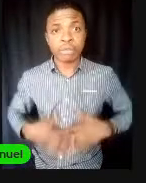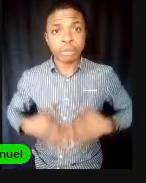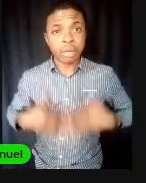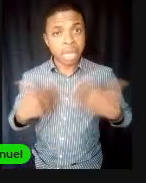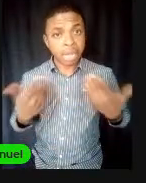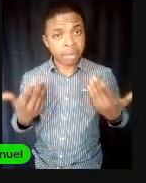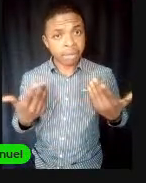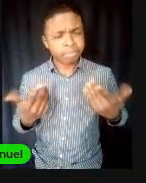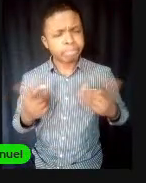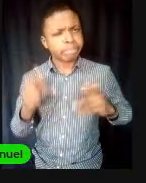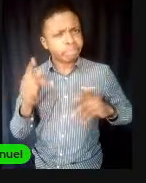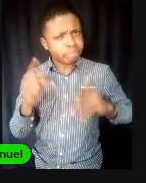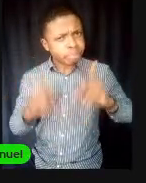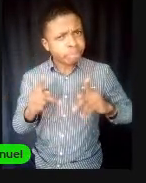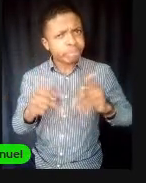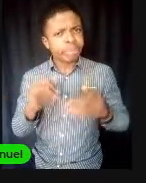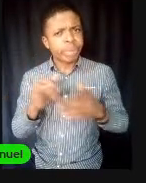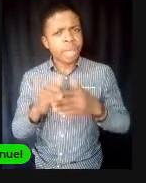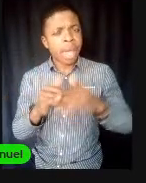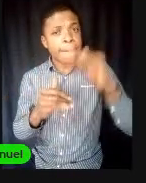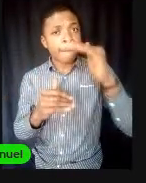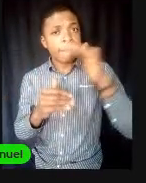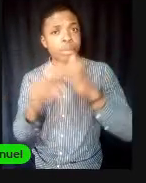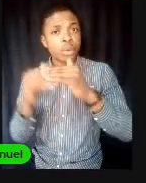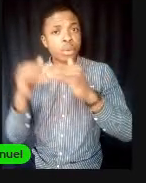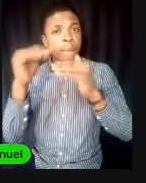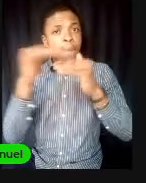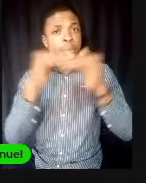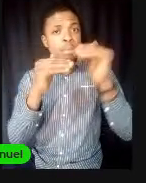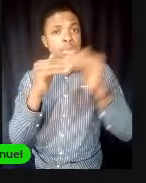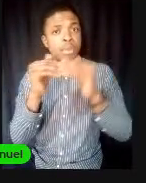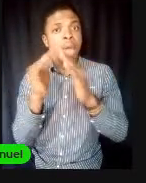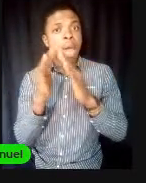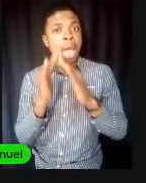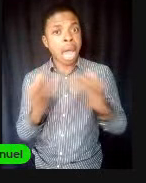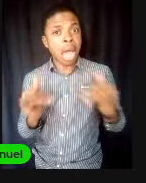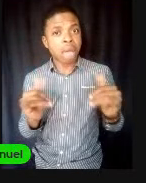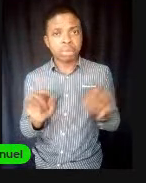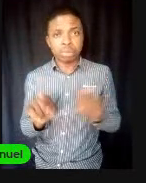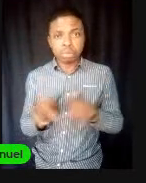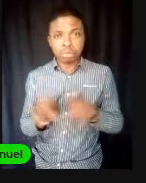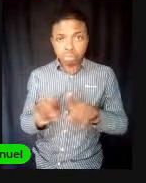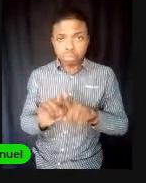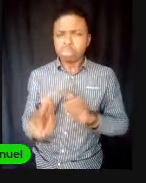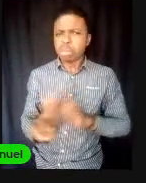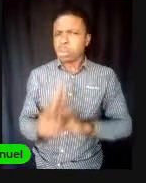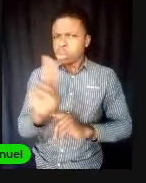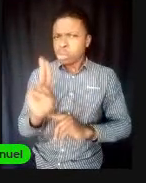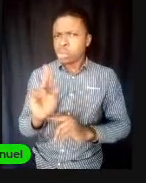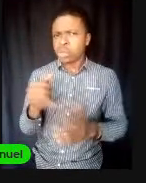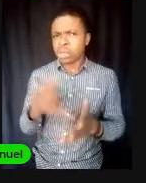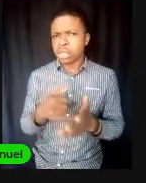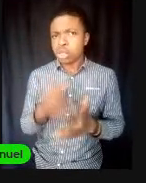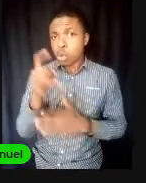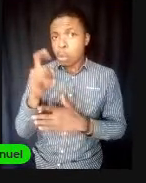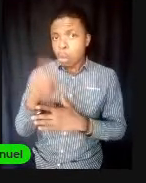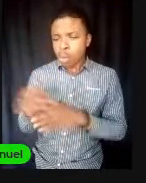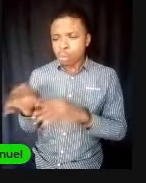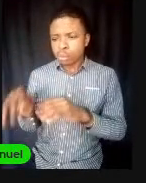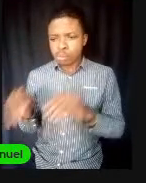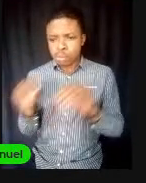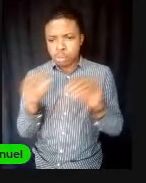it. They that design that they make, they will have to put it in pictorial form. That is a graphic design.